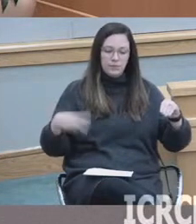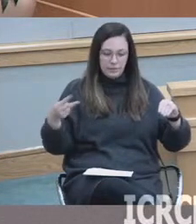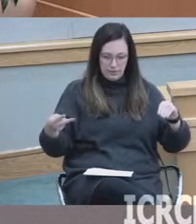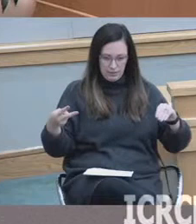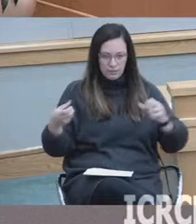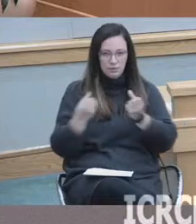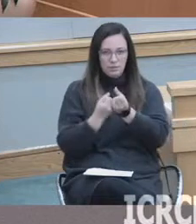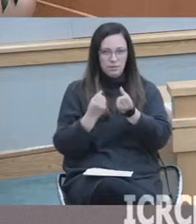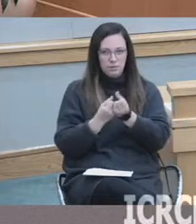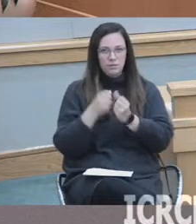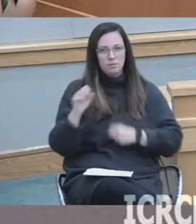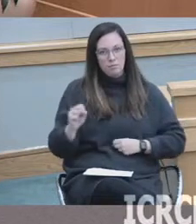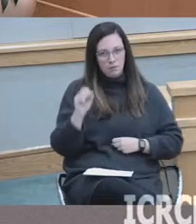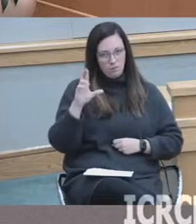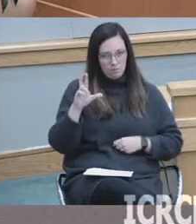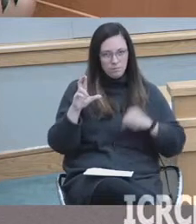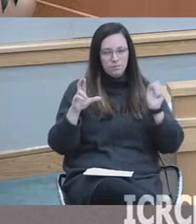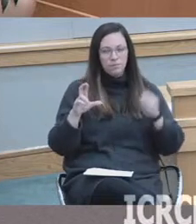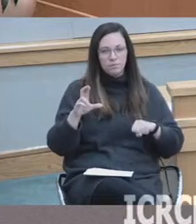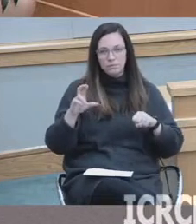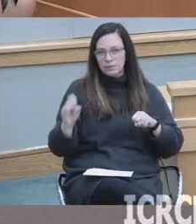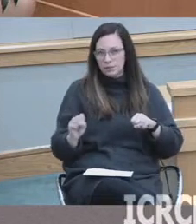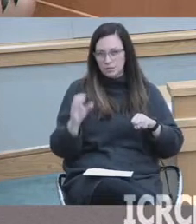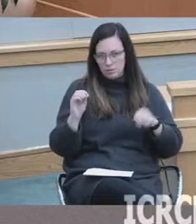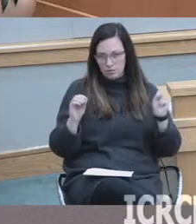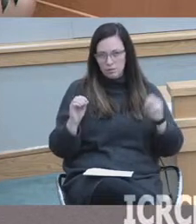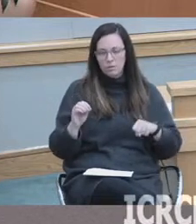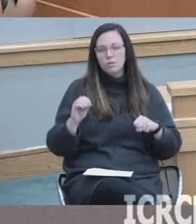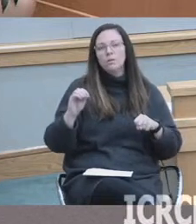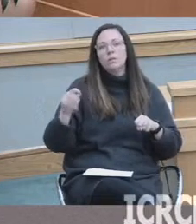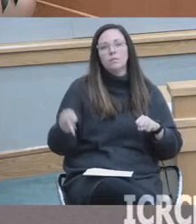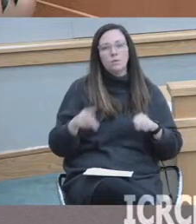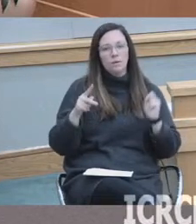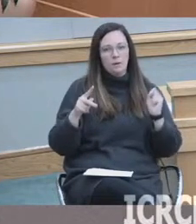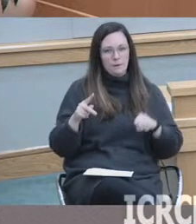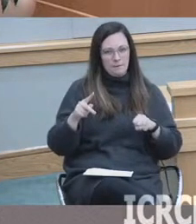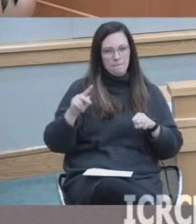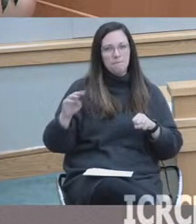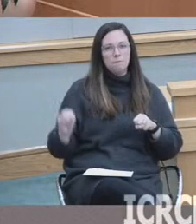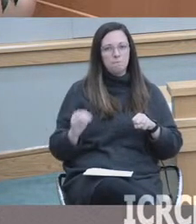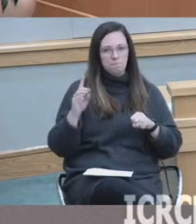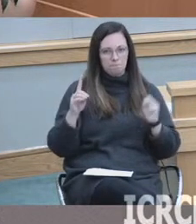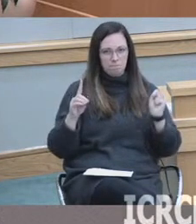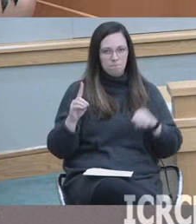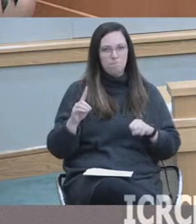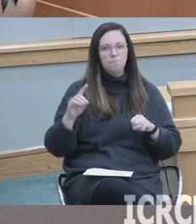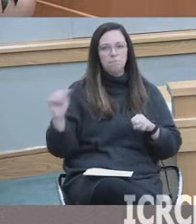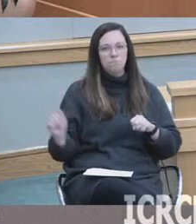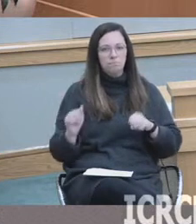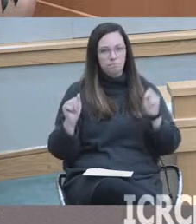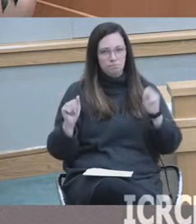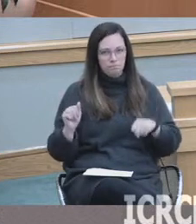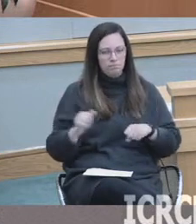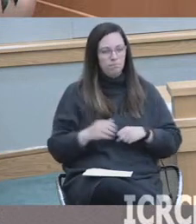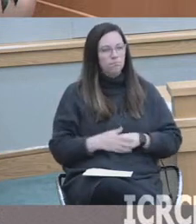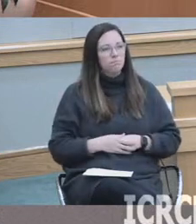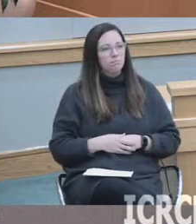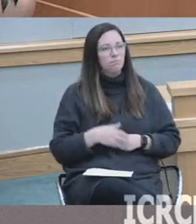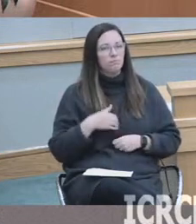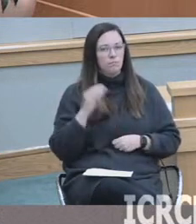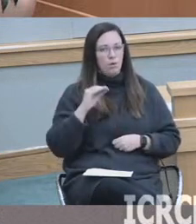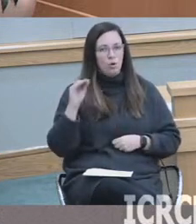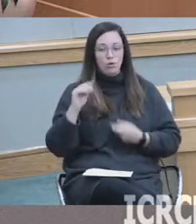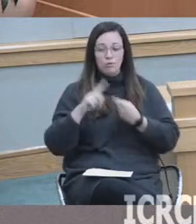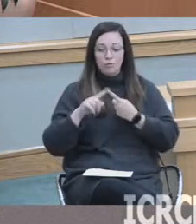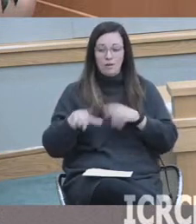Second. Ms. Smiley Robertson. Yes. Mr. Sextro. Yes. Mr. Putoff. Yes. Ms. McDaniel. Yes. Mr. Albrecht. Yes. Motion to adopt